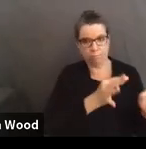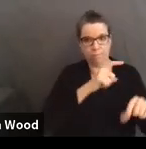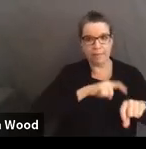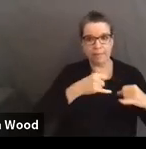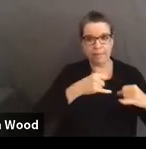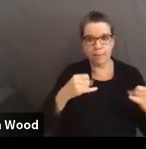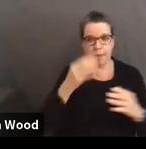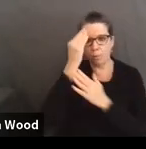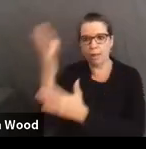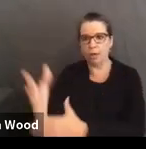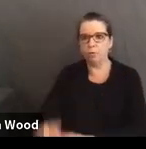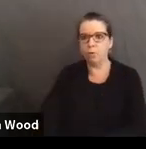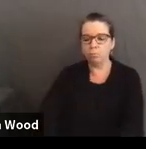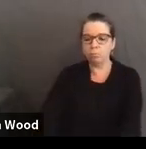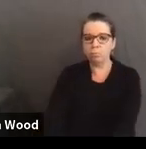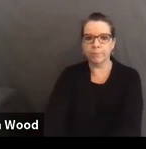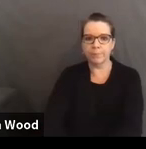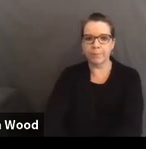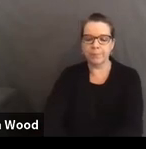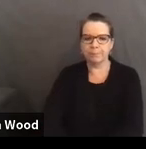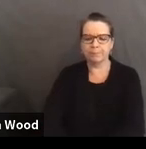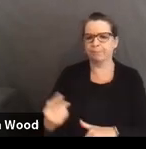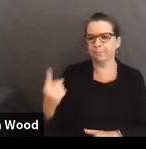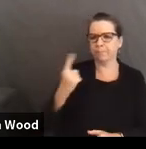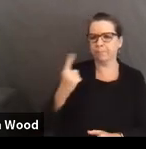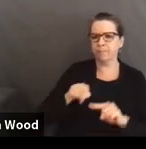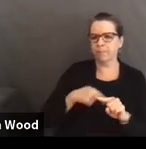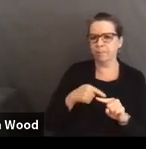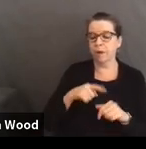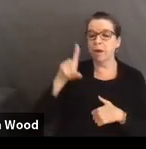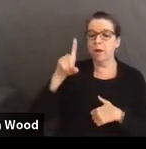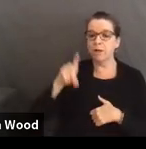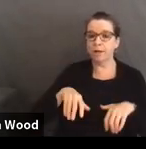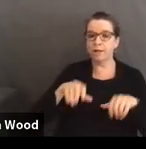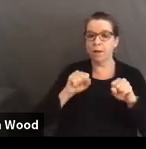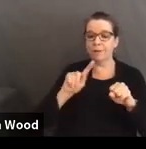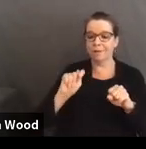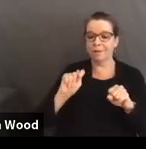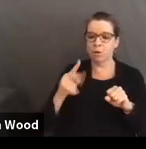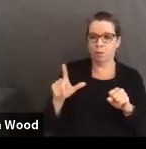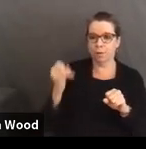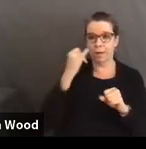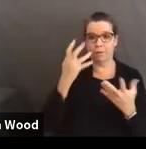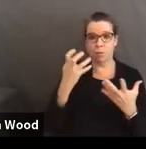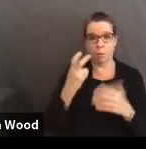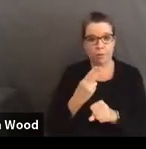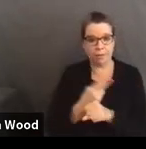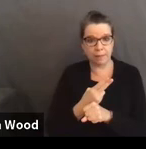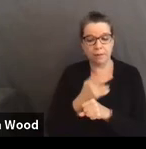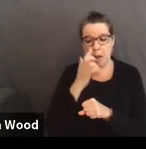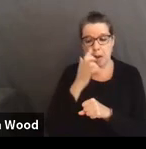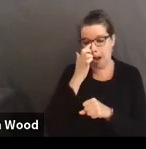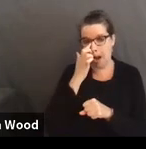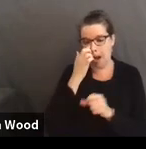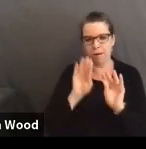hands. Got a question about, do you need to adopt Texas Home Learning in order to use it? And so I just want